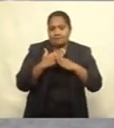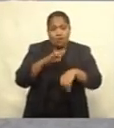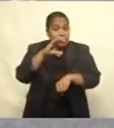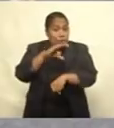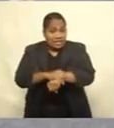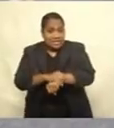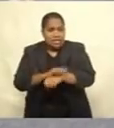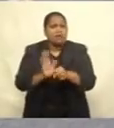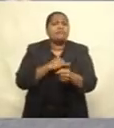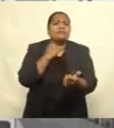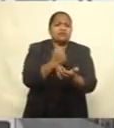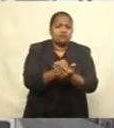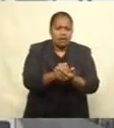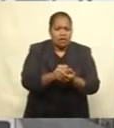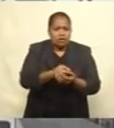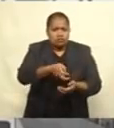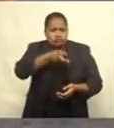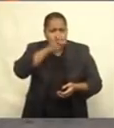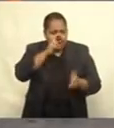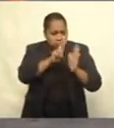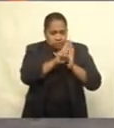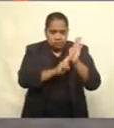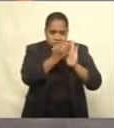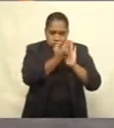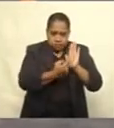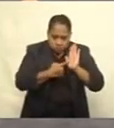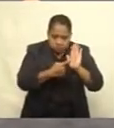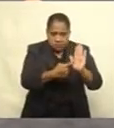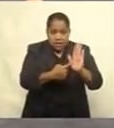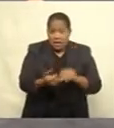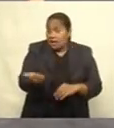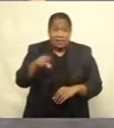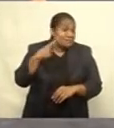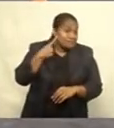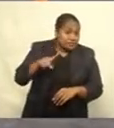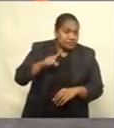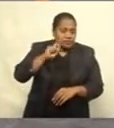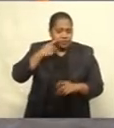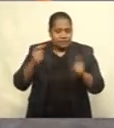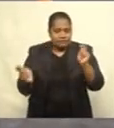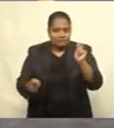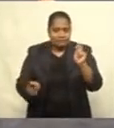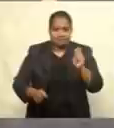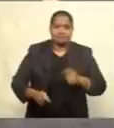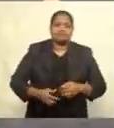these strict measures are enforced and any breaches will be dealt with accordingly.